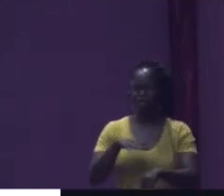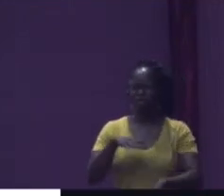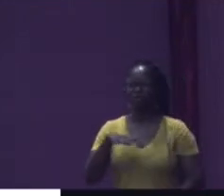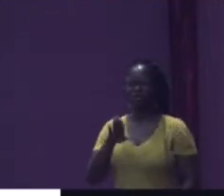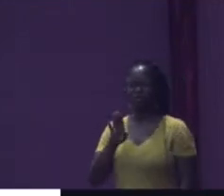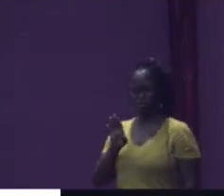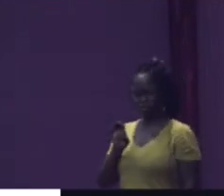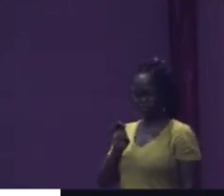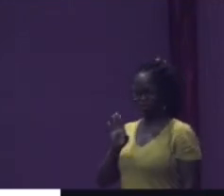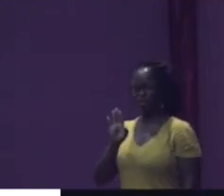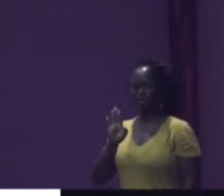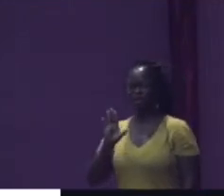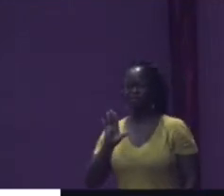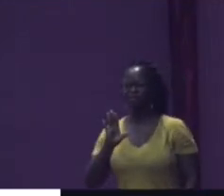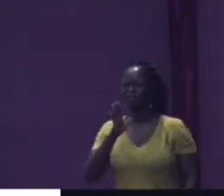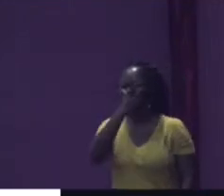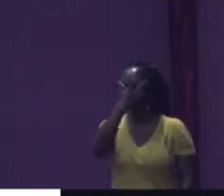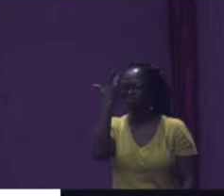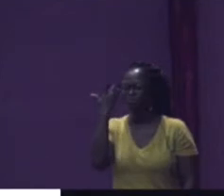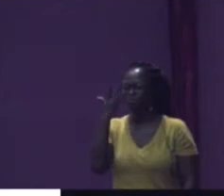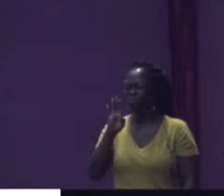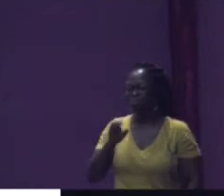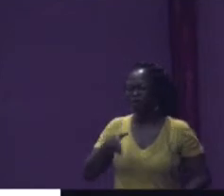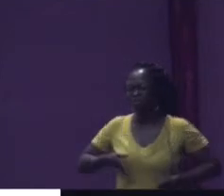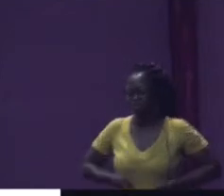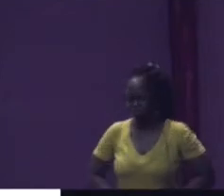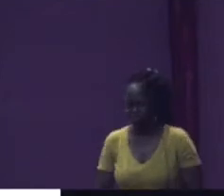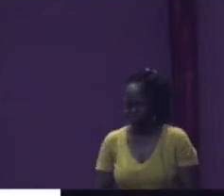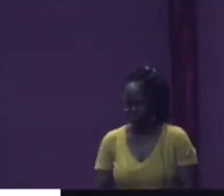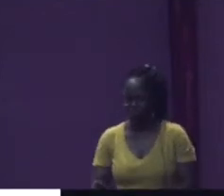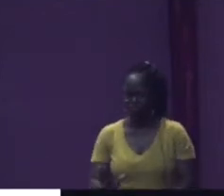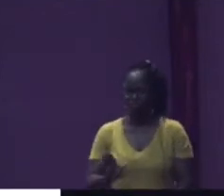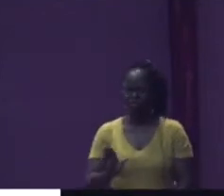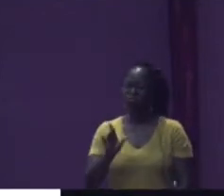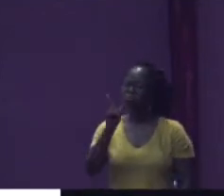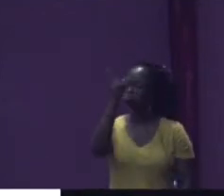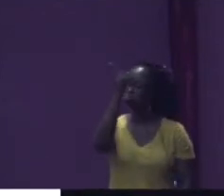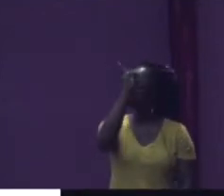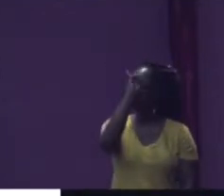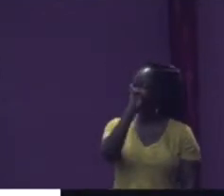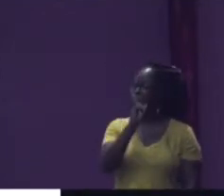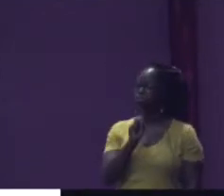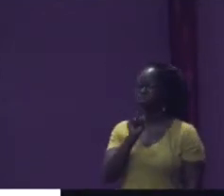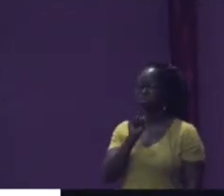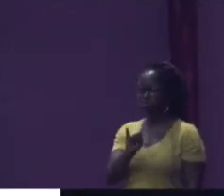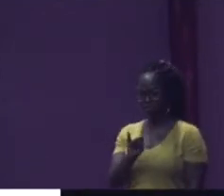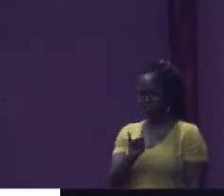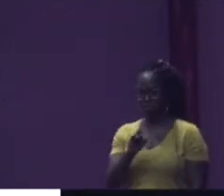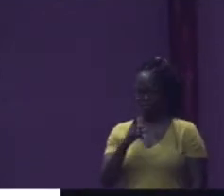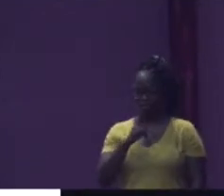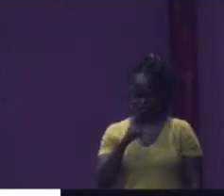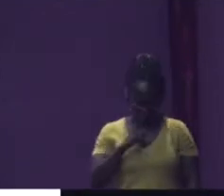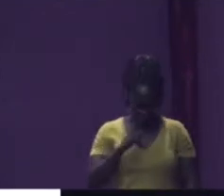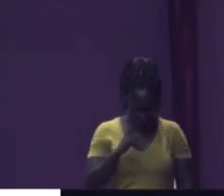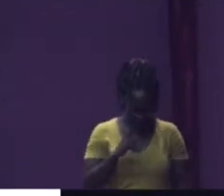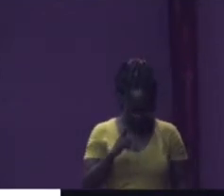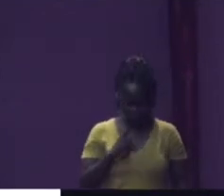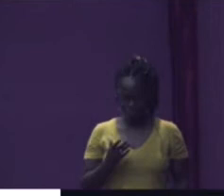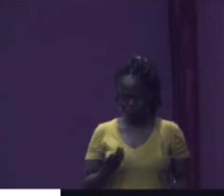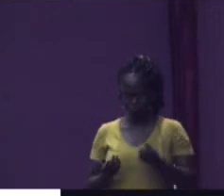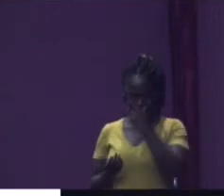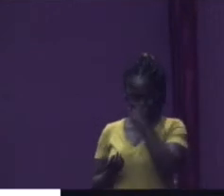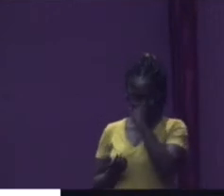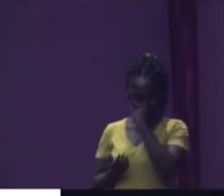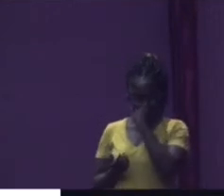I don't know if you have it here, you probably have a version of it, the fallen fontanelle, caída de mollero